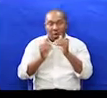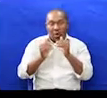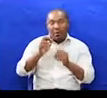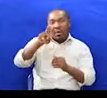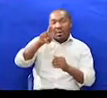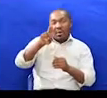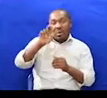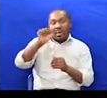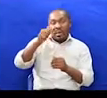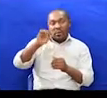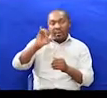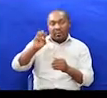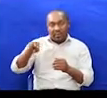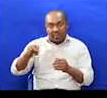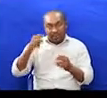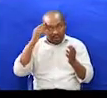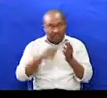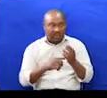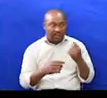means 1:1,